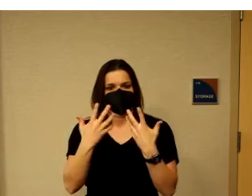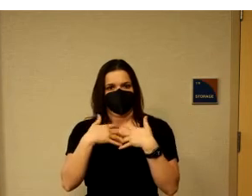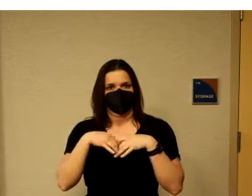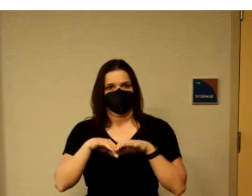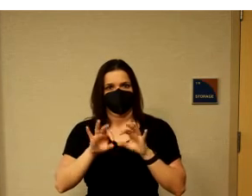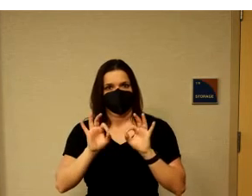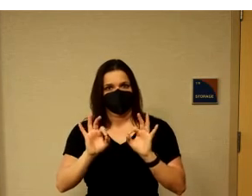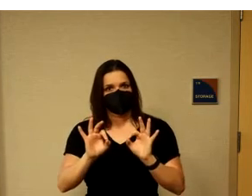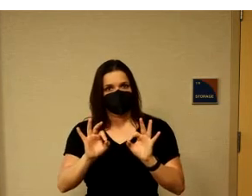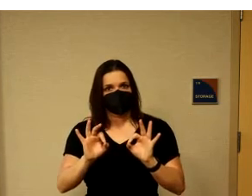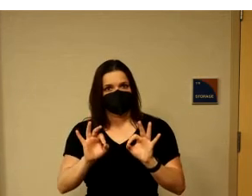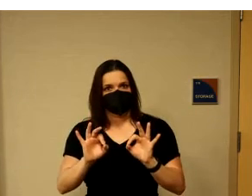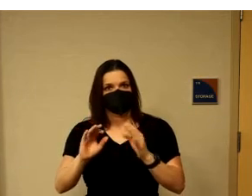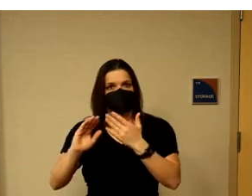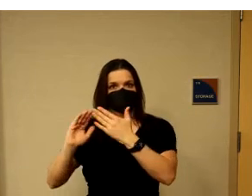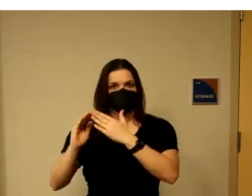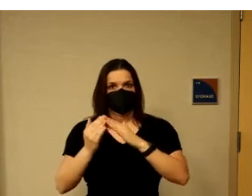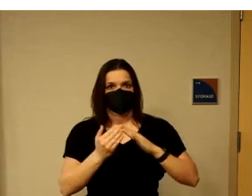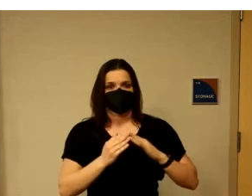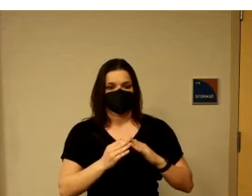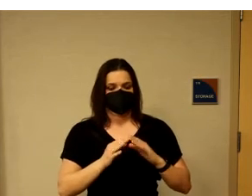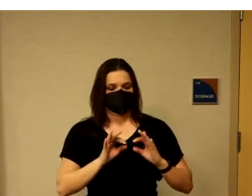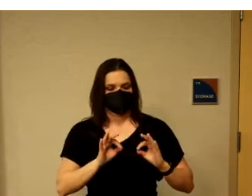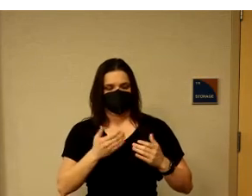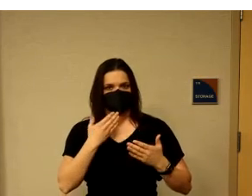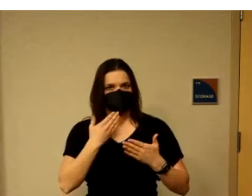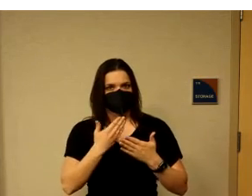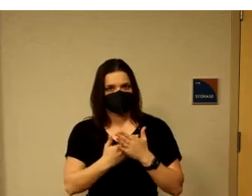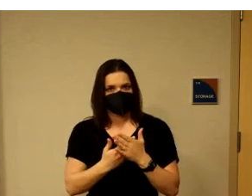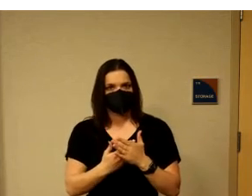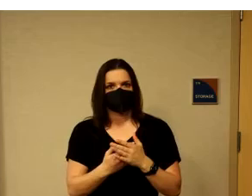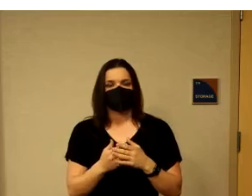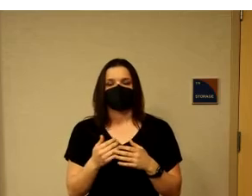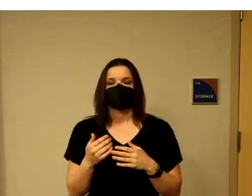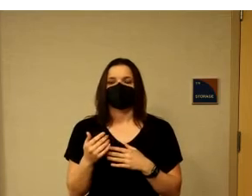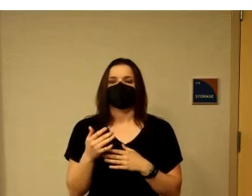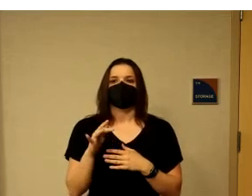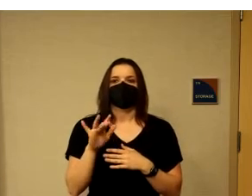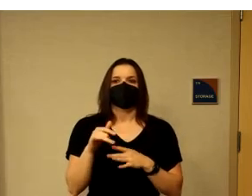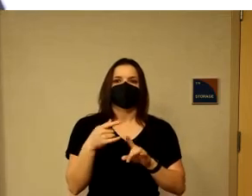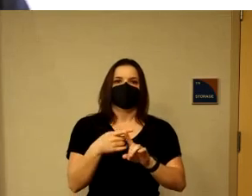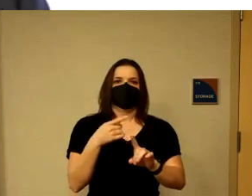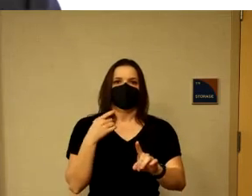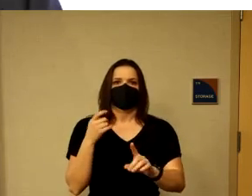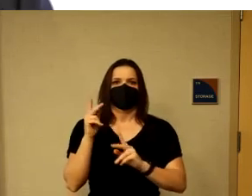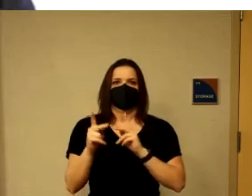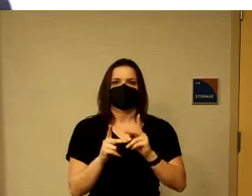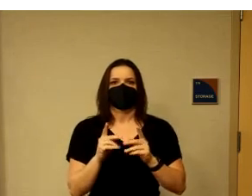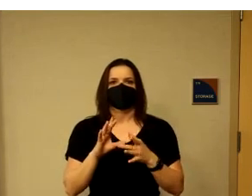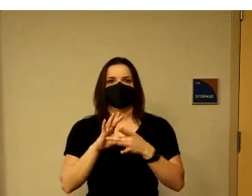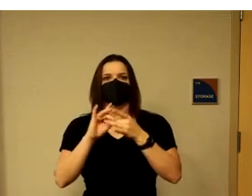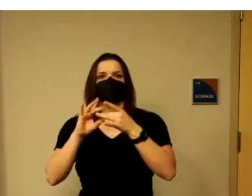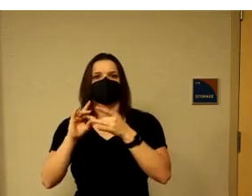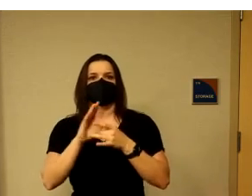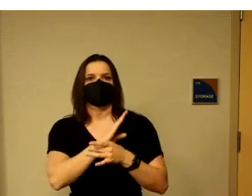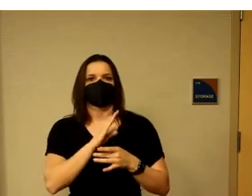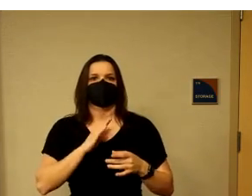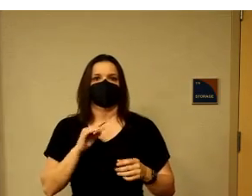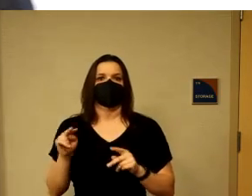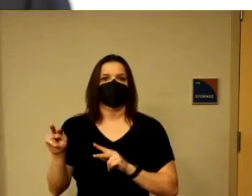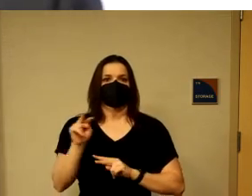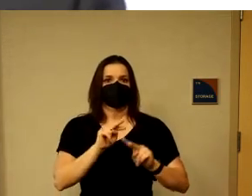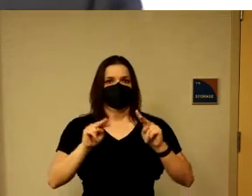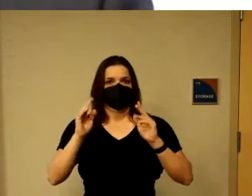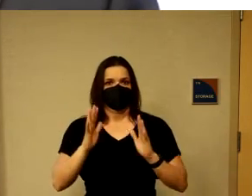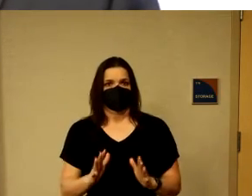contiguous. Communities integrity. That came from people speaking up at the Board of Supervisors saying